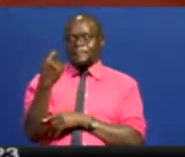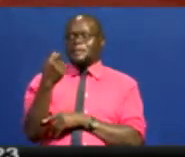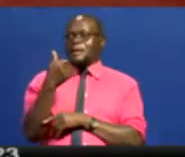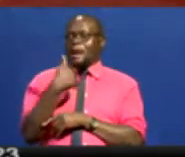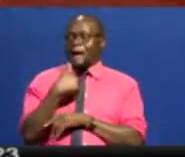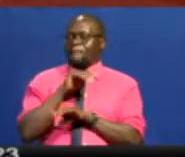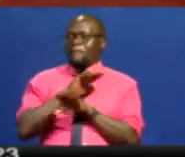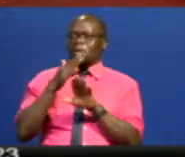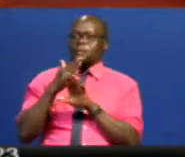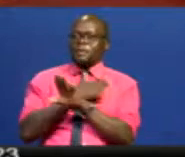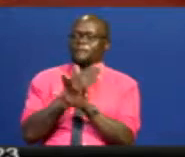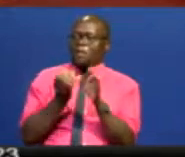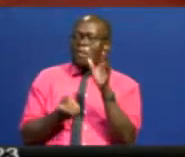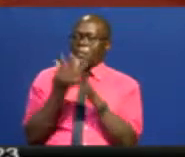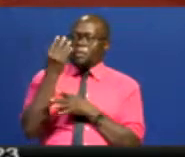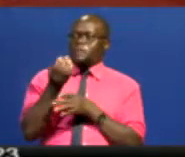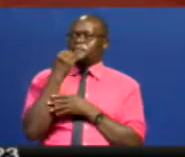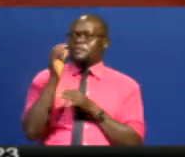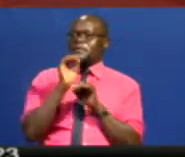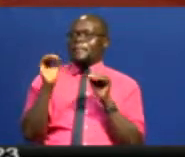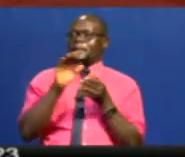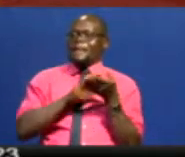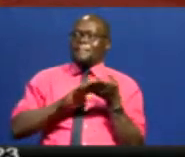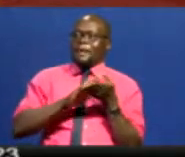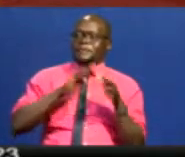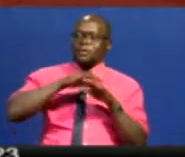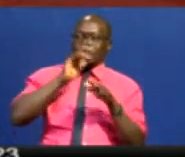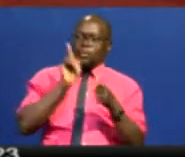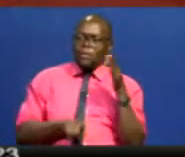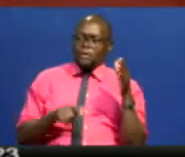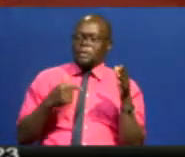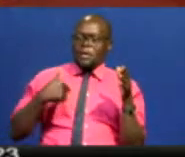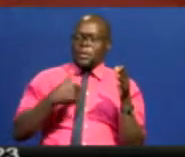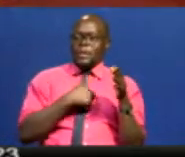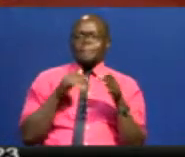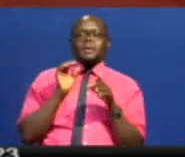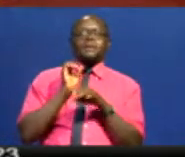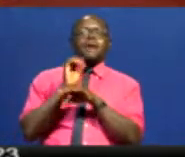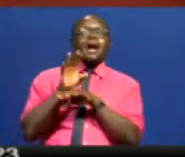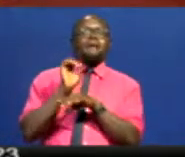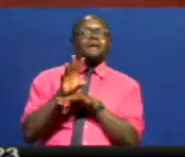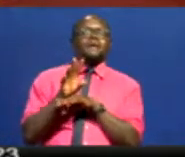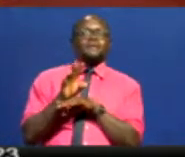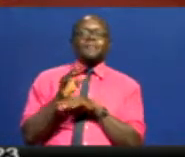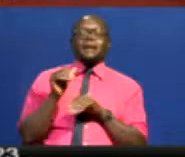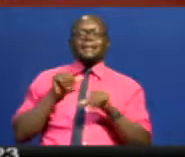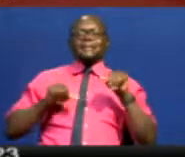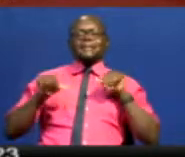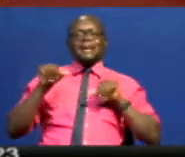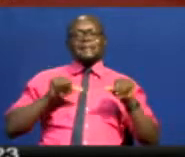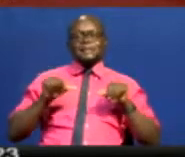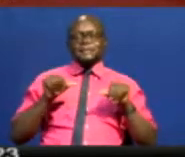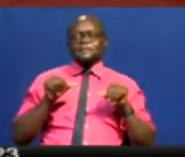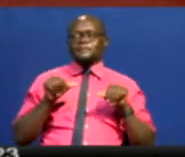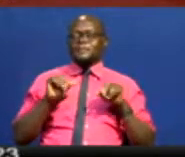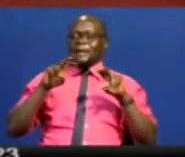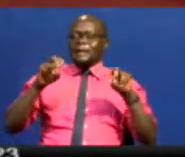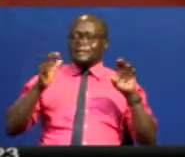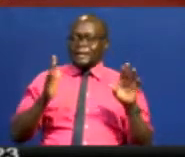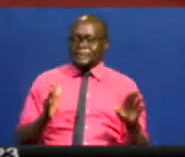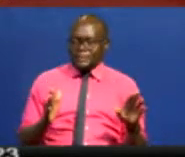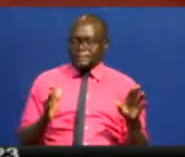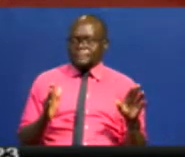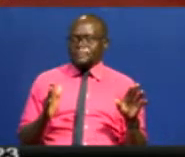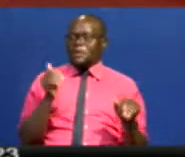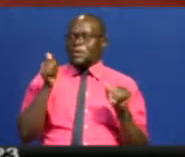been producing food based on what we are being advised by our scientists and our researchers,